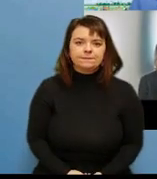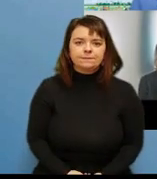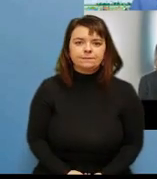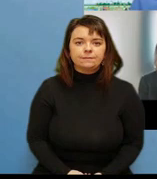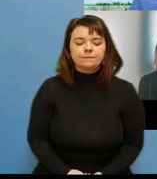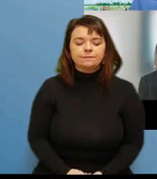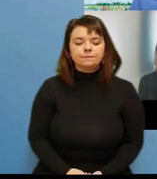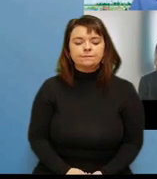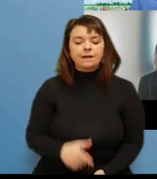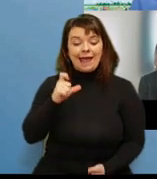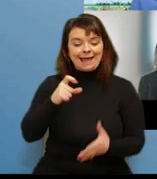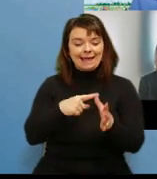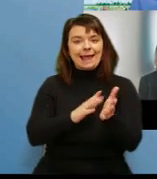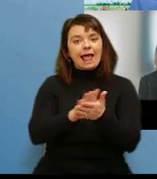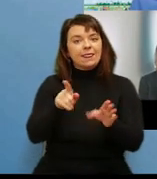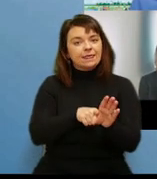my comments. Thank you.